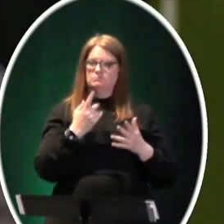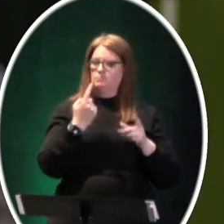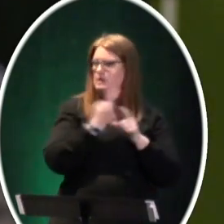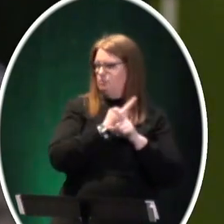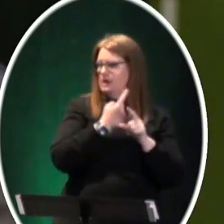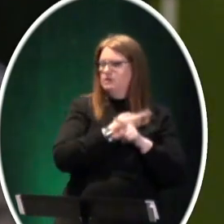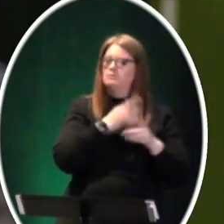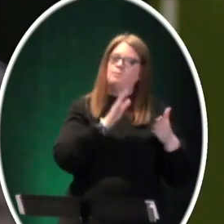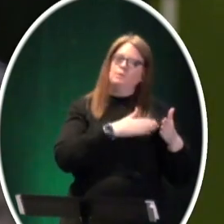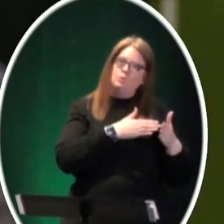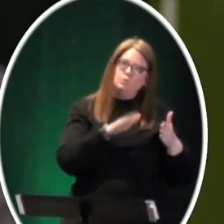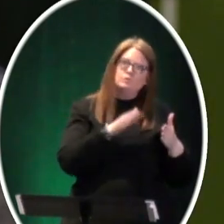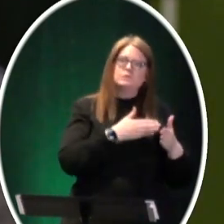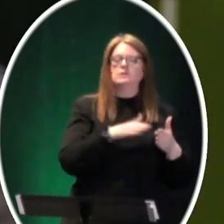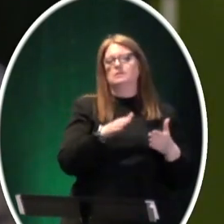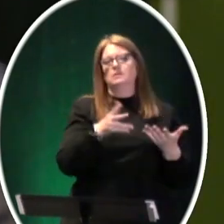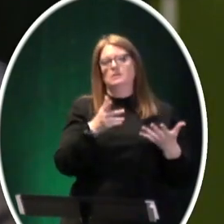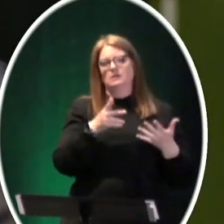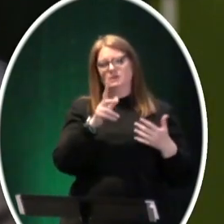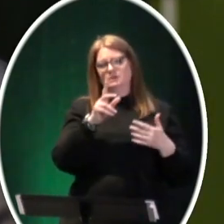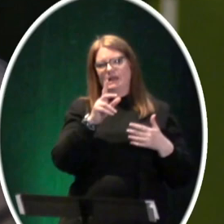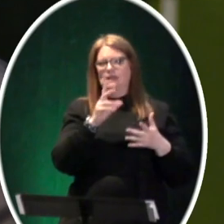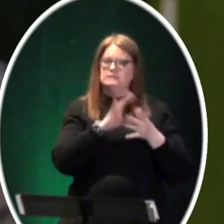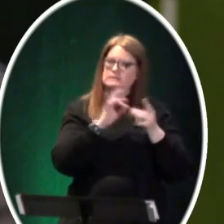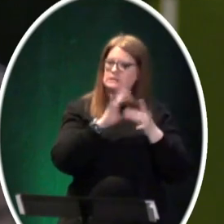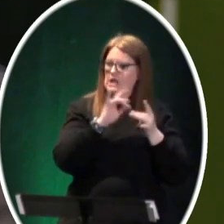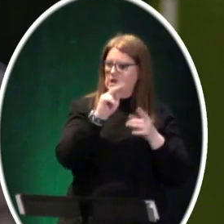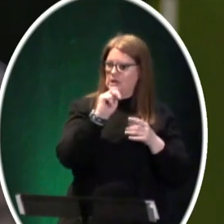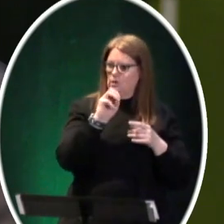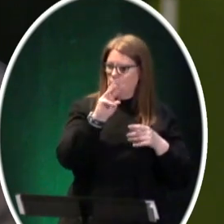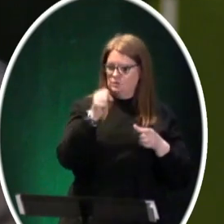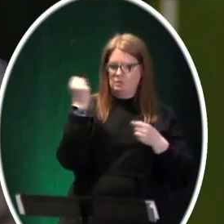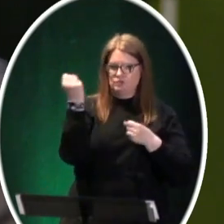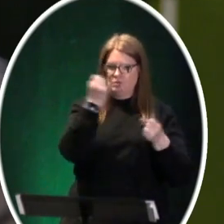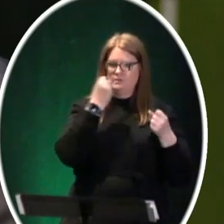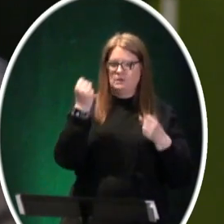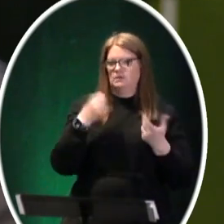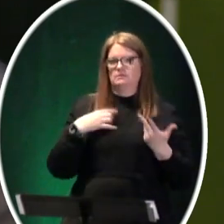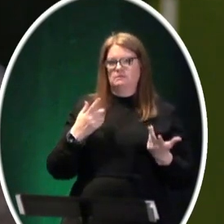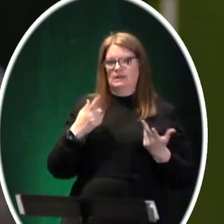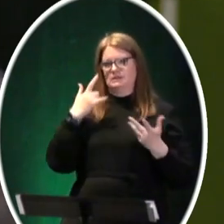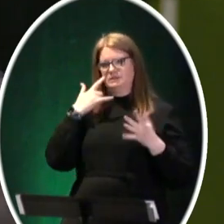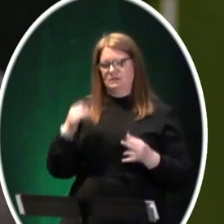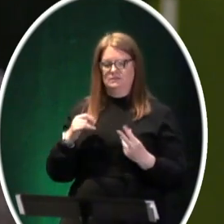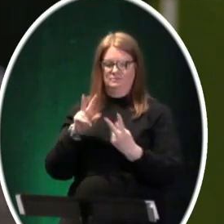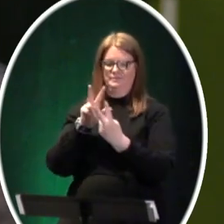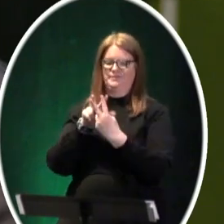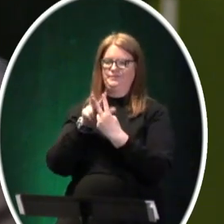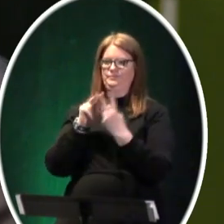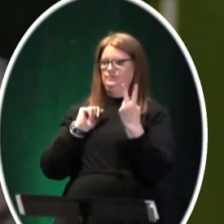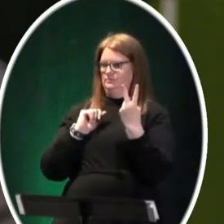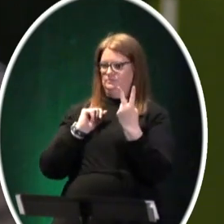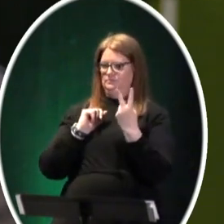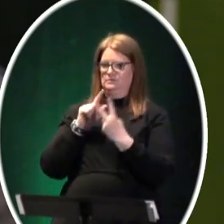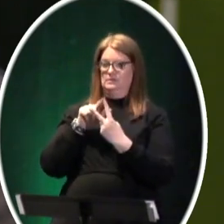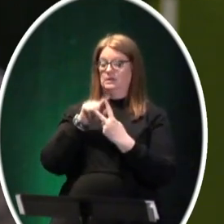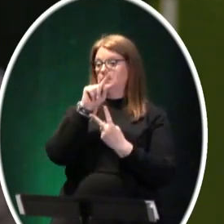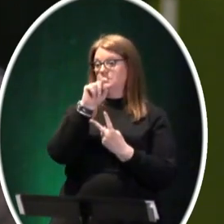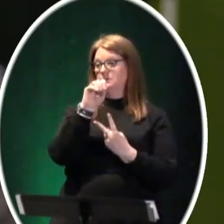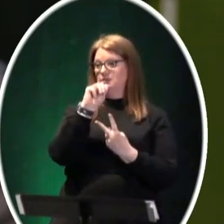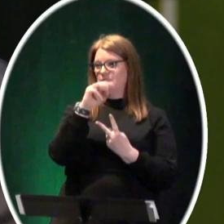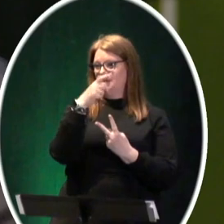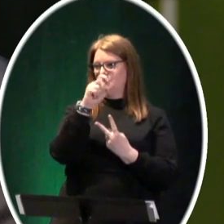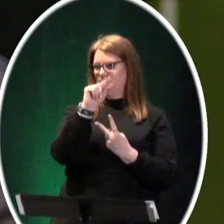to my usual music and talk news stations when driving around. I settled on two channels. One is Tom